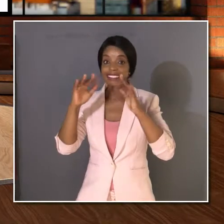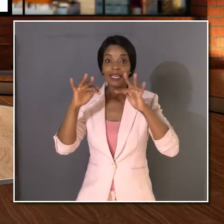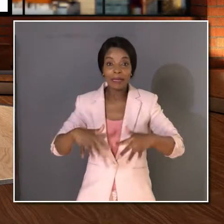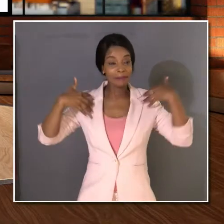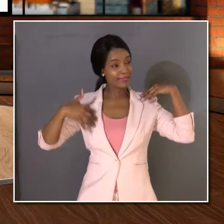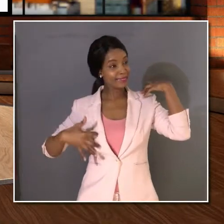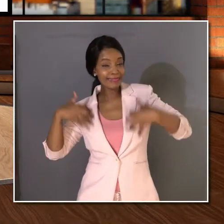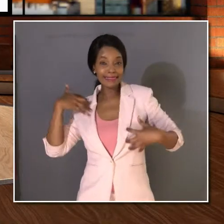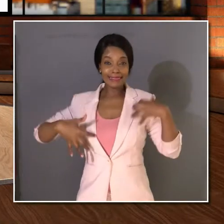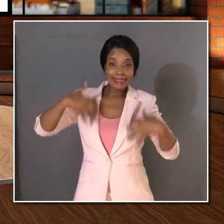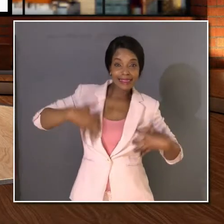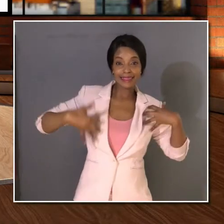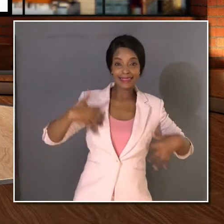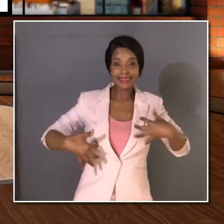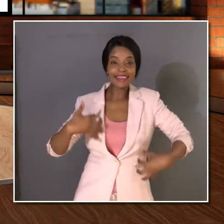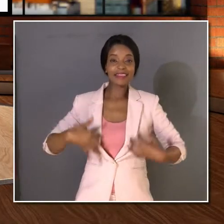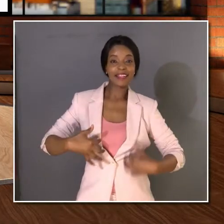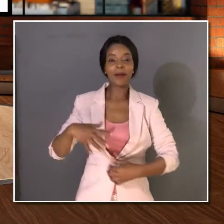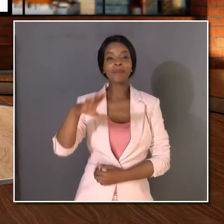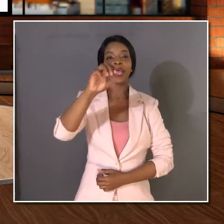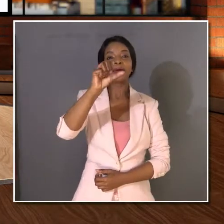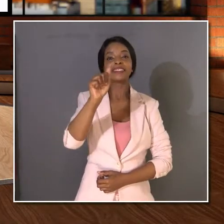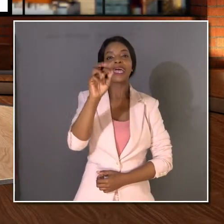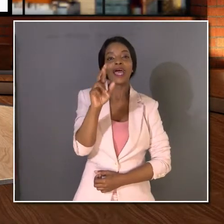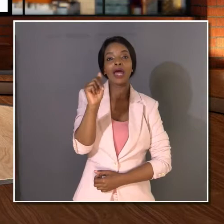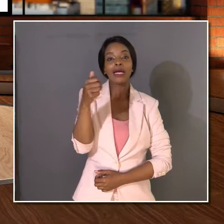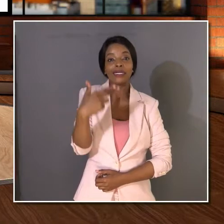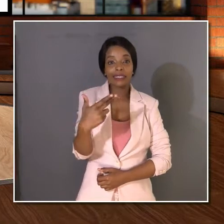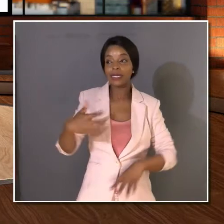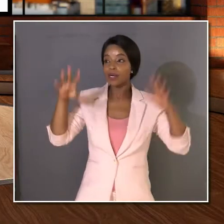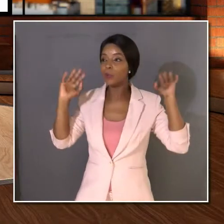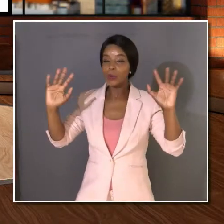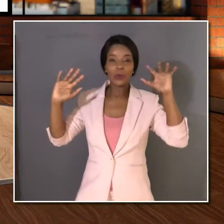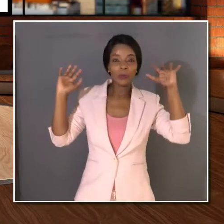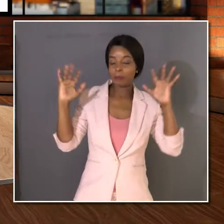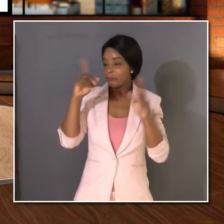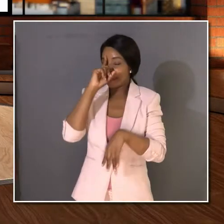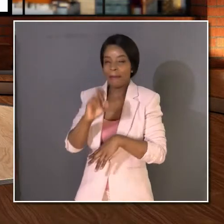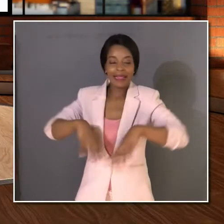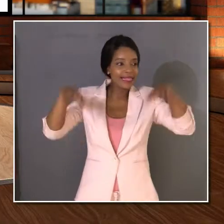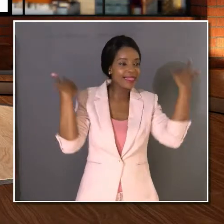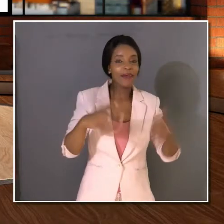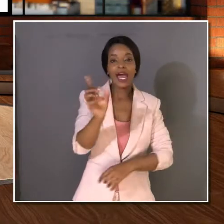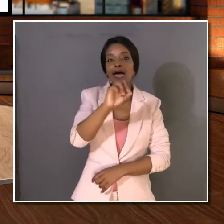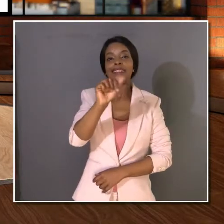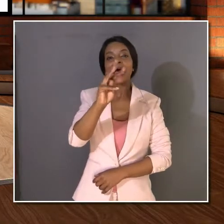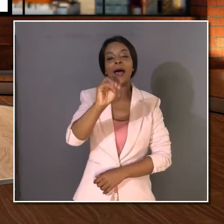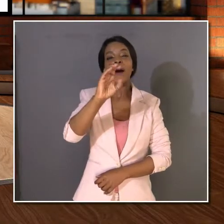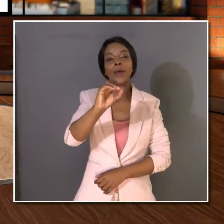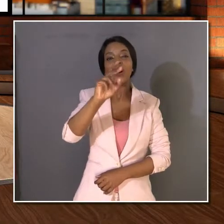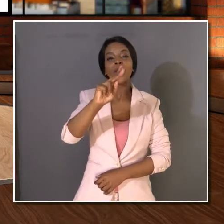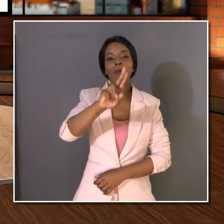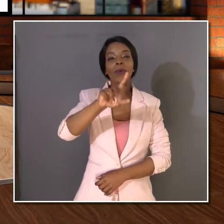all our contestants. Sarah is giving a big round of applause. She's in disbelief. Zamobutle is going crazy there. They are absolutely so,